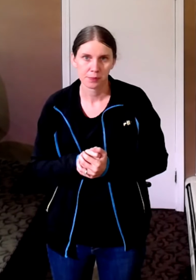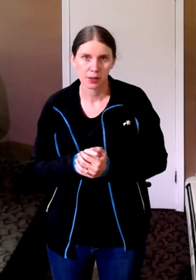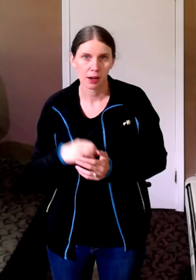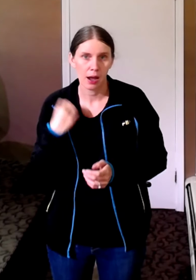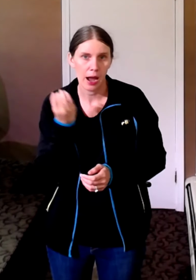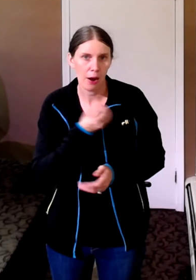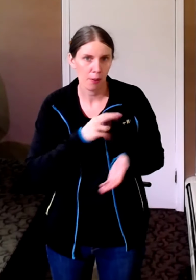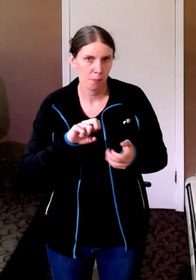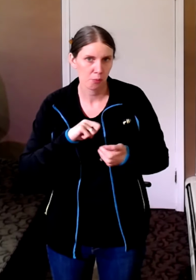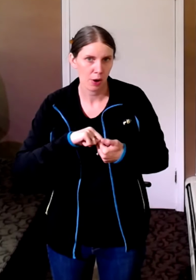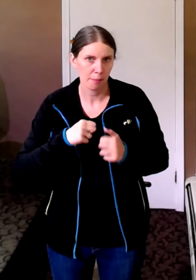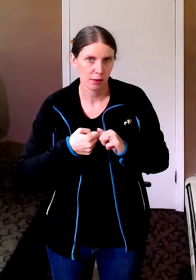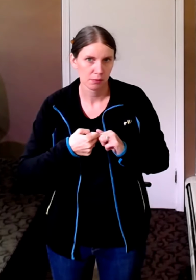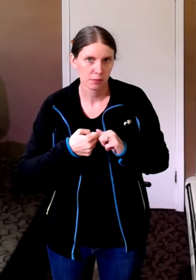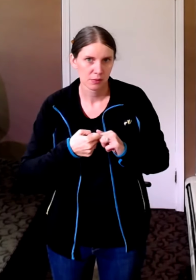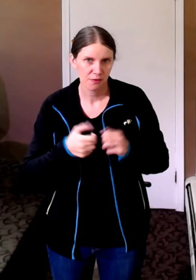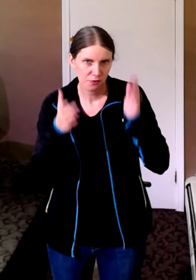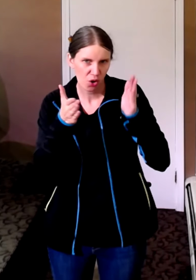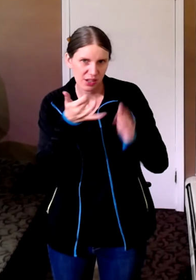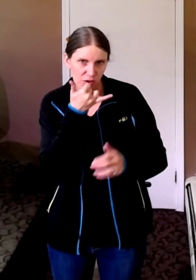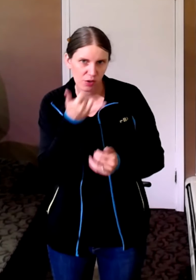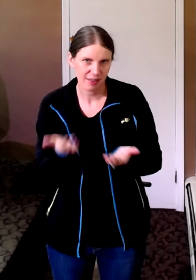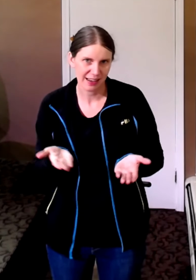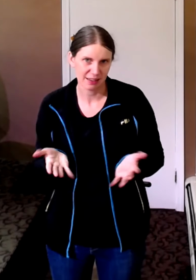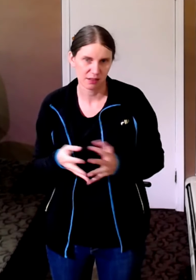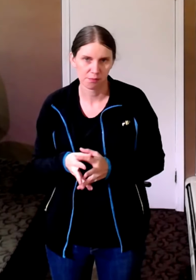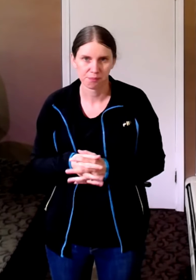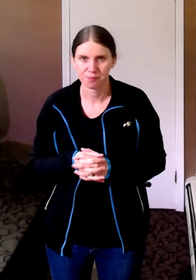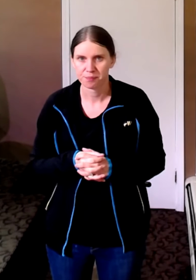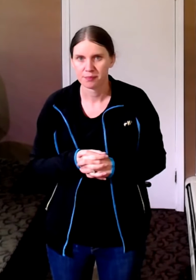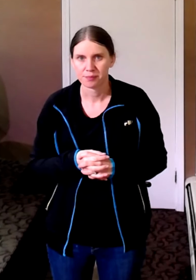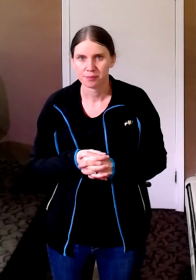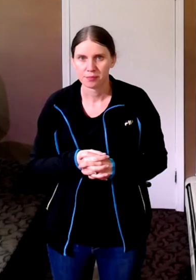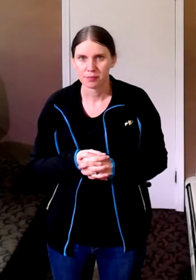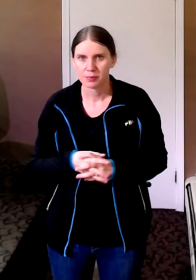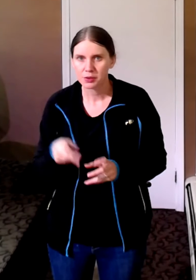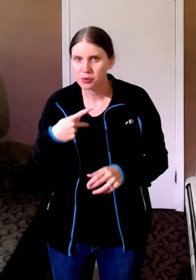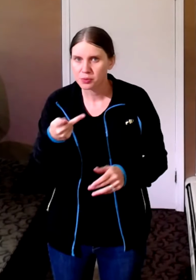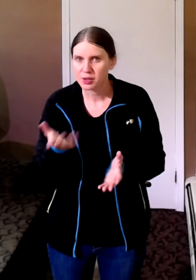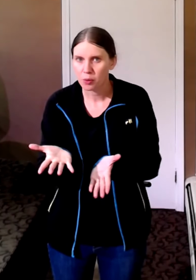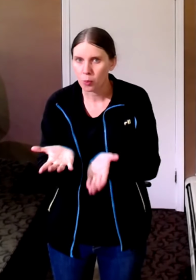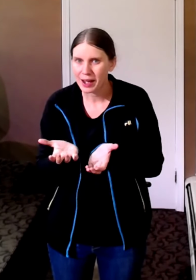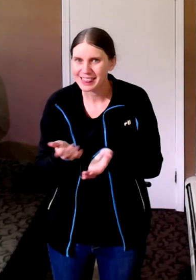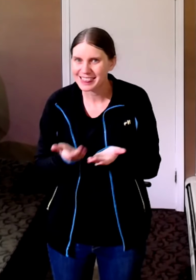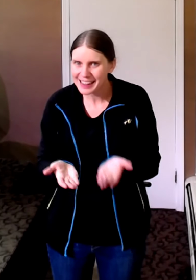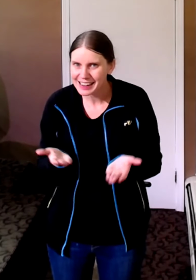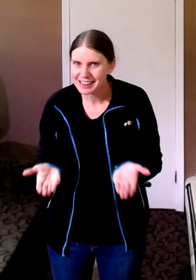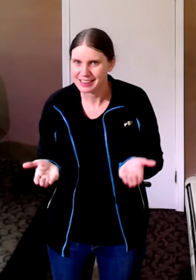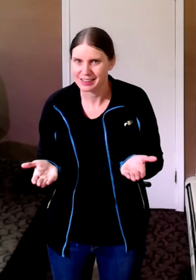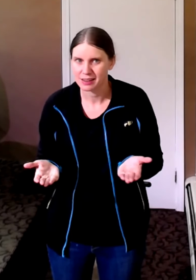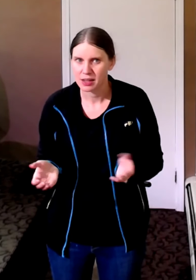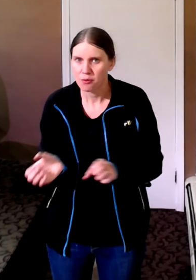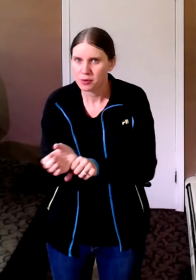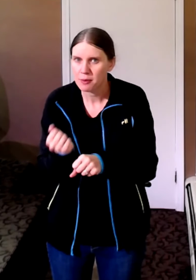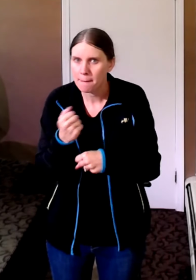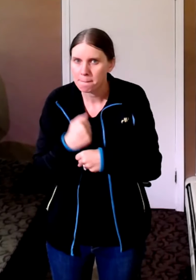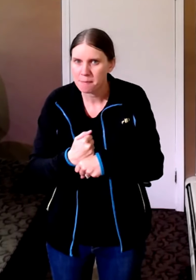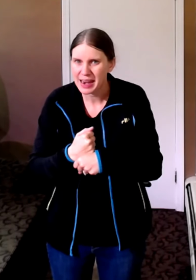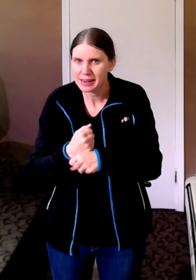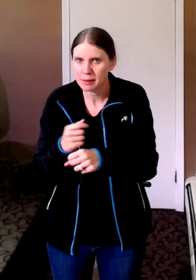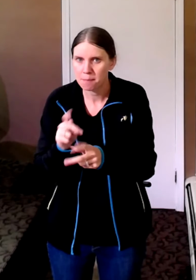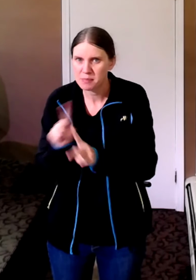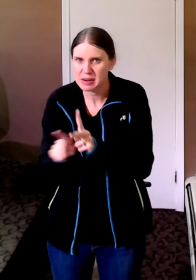Our problem is we focus on the wrong things. We want things. We want to make